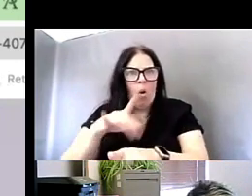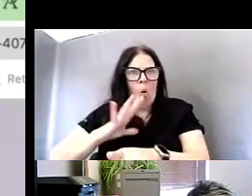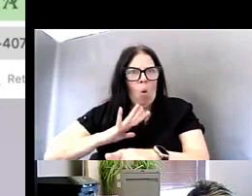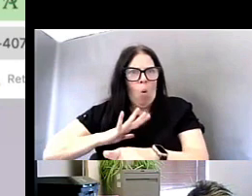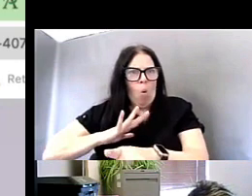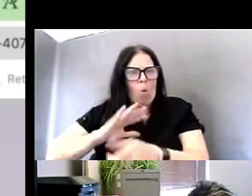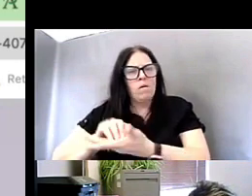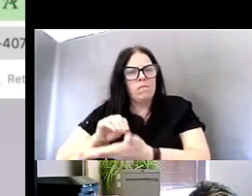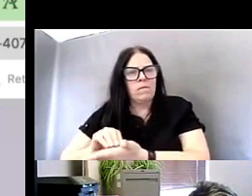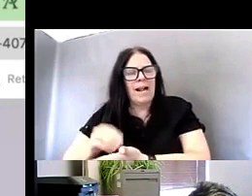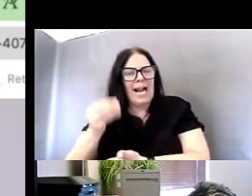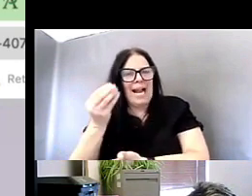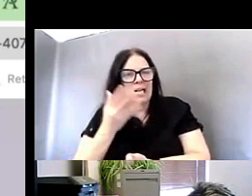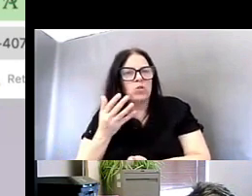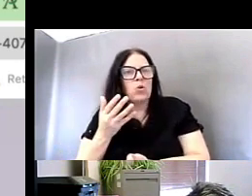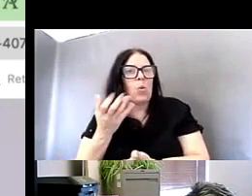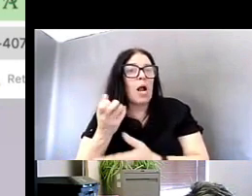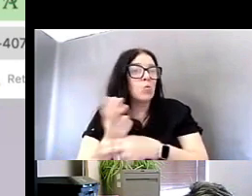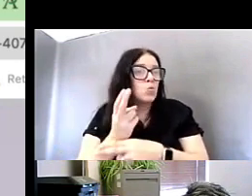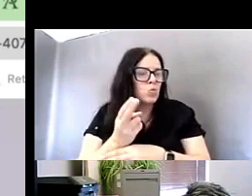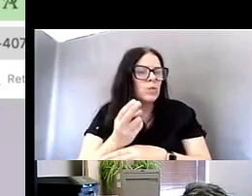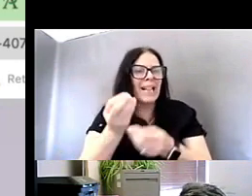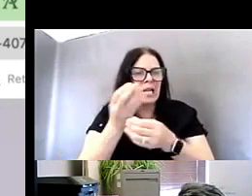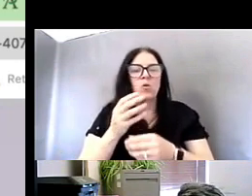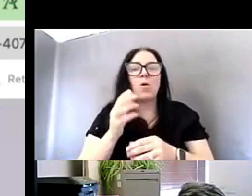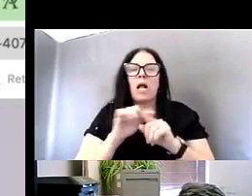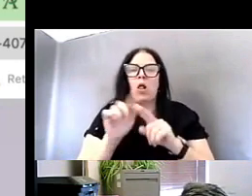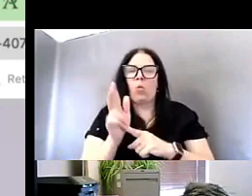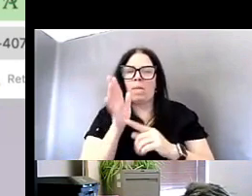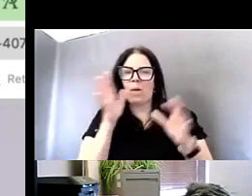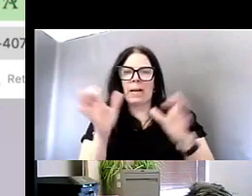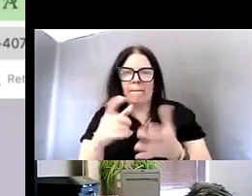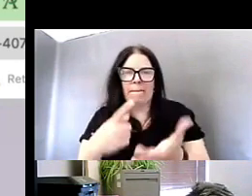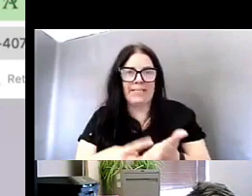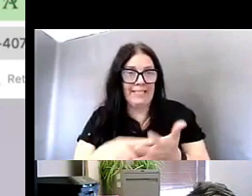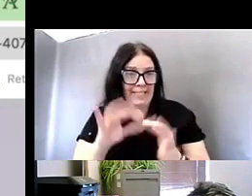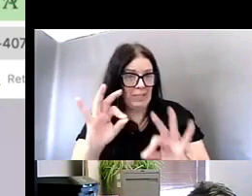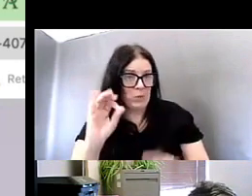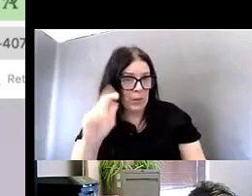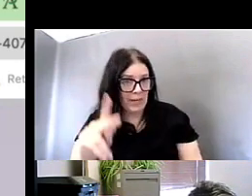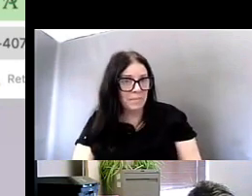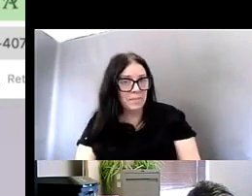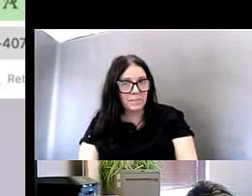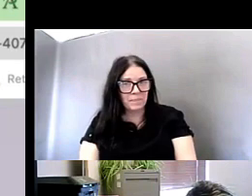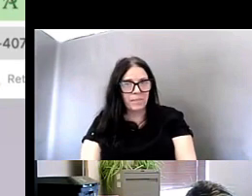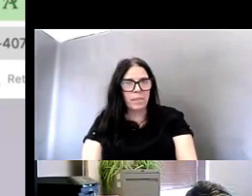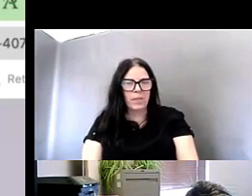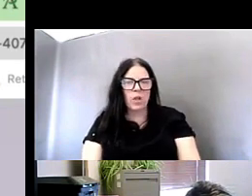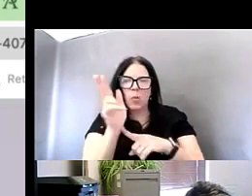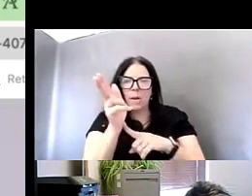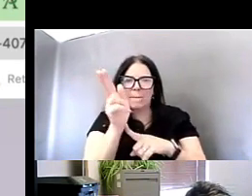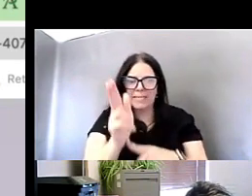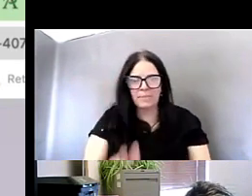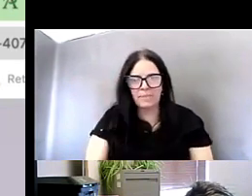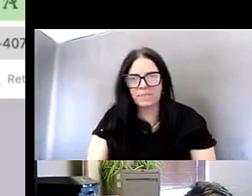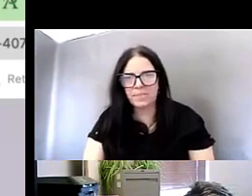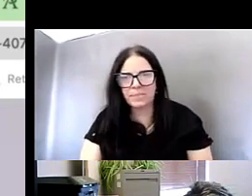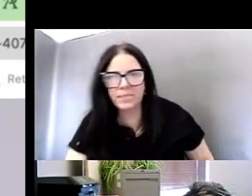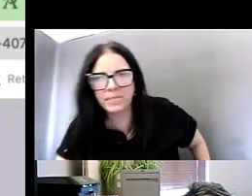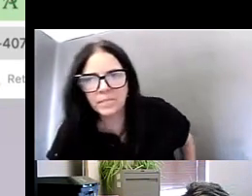useful, something you may want to use in the future. We want to hear from you, okay? So 3 more minutes.